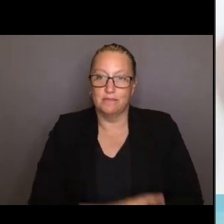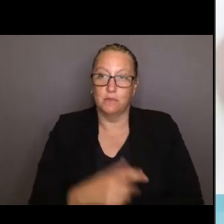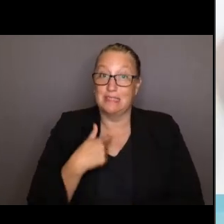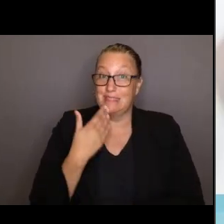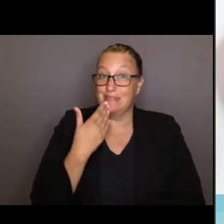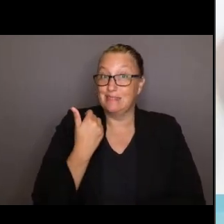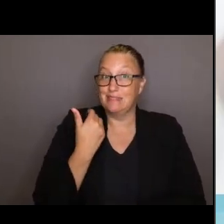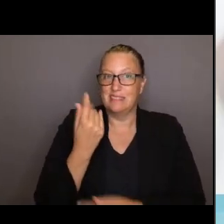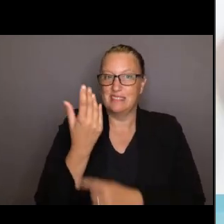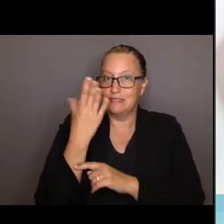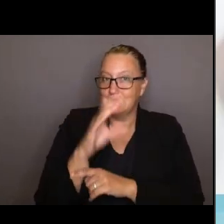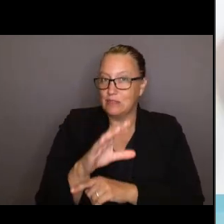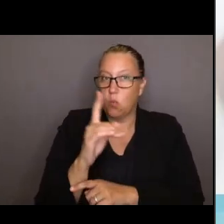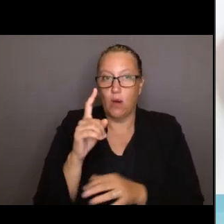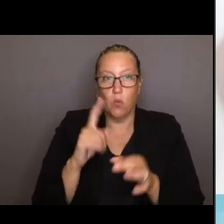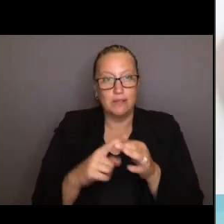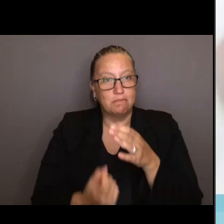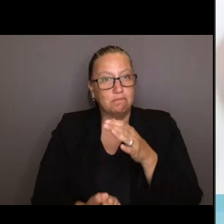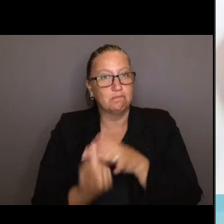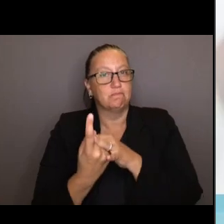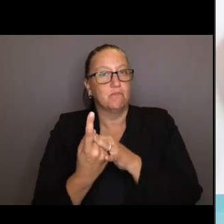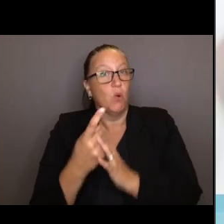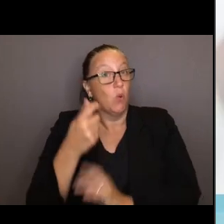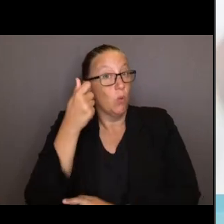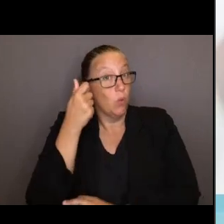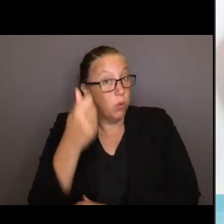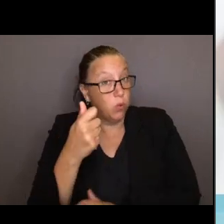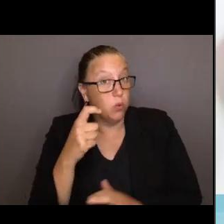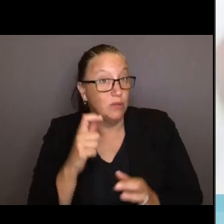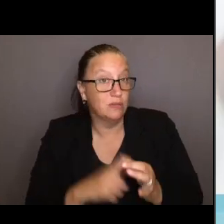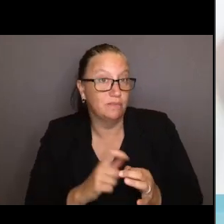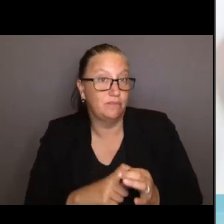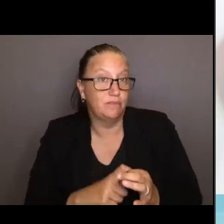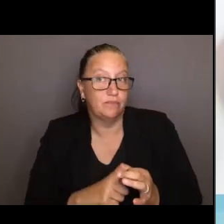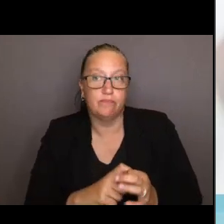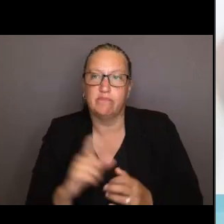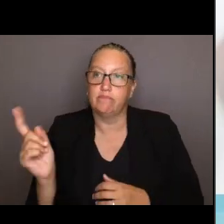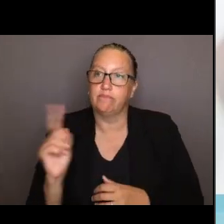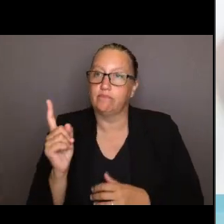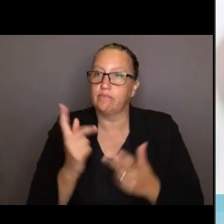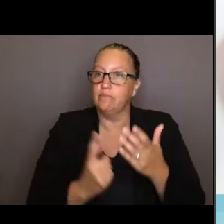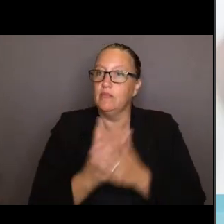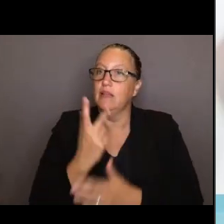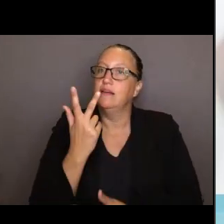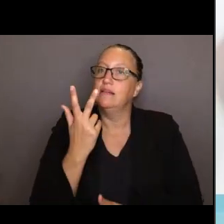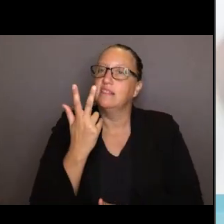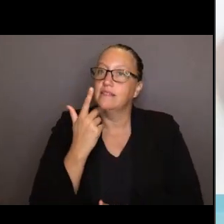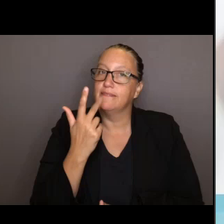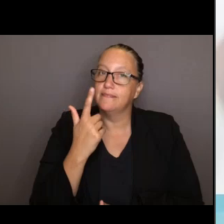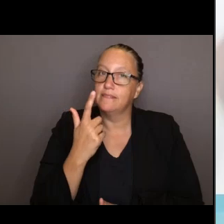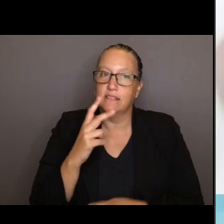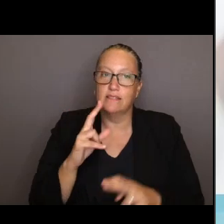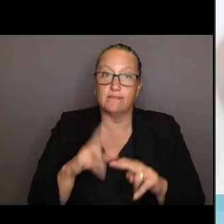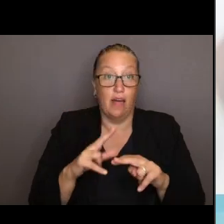question arose, which I think is a really good one. Is that what happens if the father